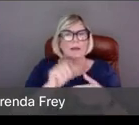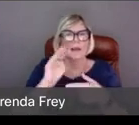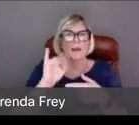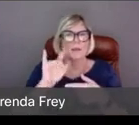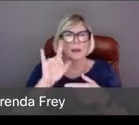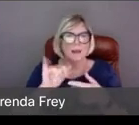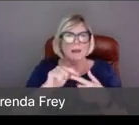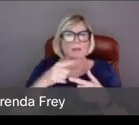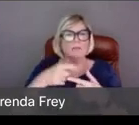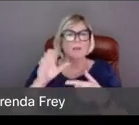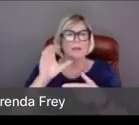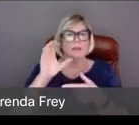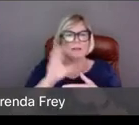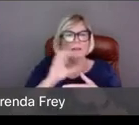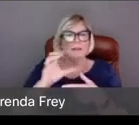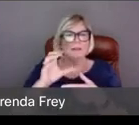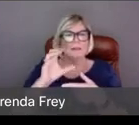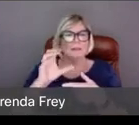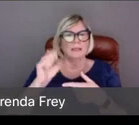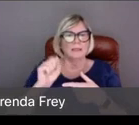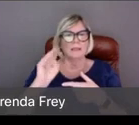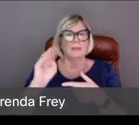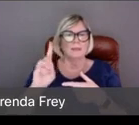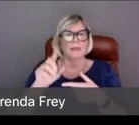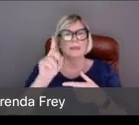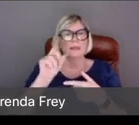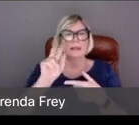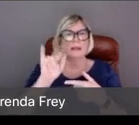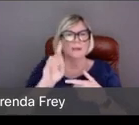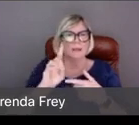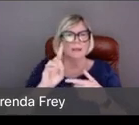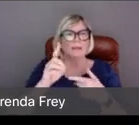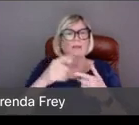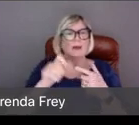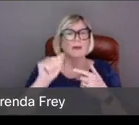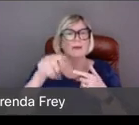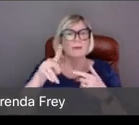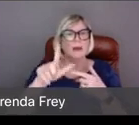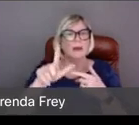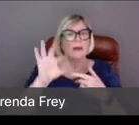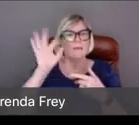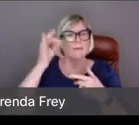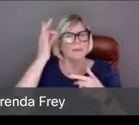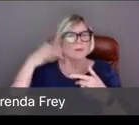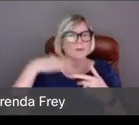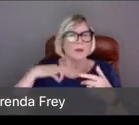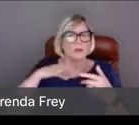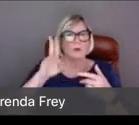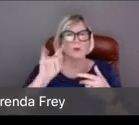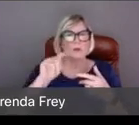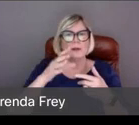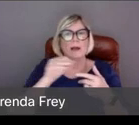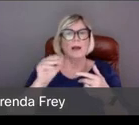spokesperson from CCCS MD, David Woodruff, president of APL Federal Credit Union, and Lila